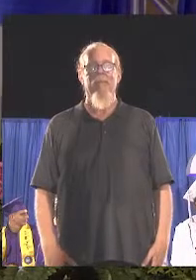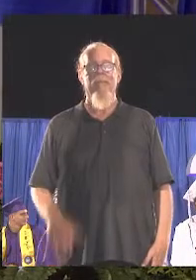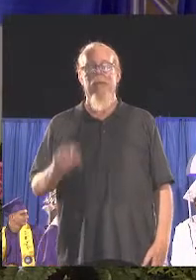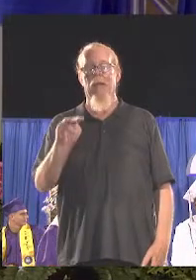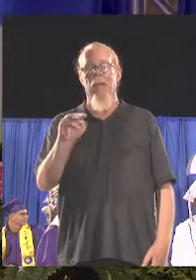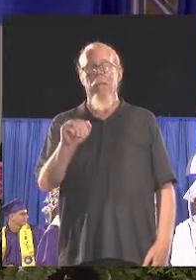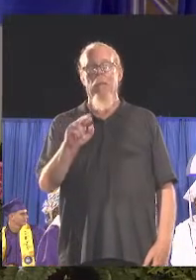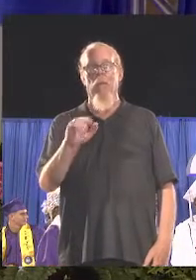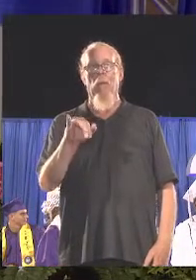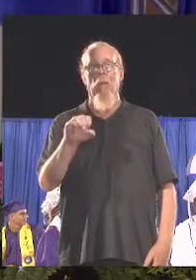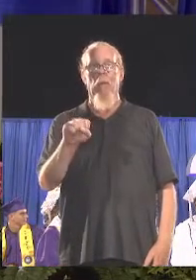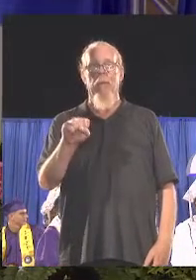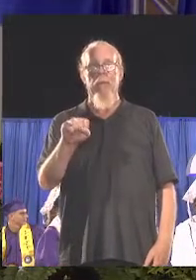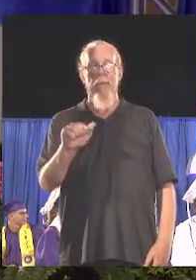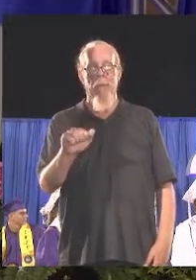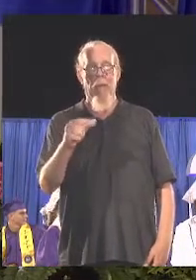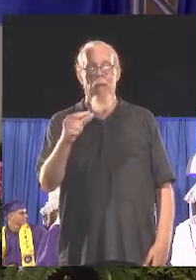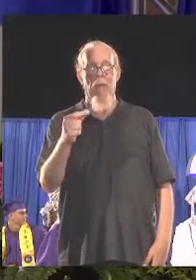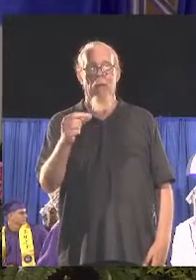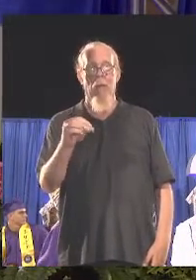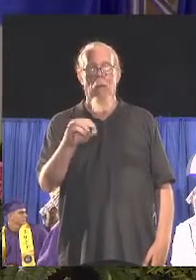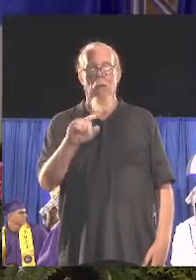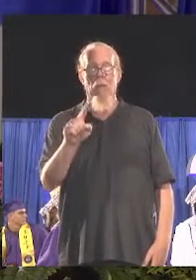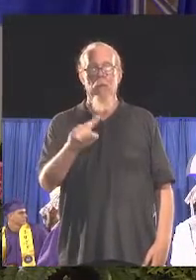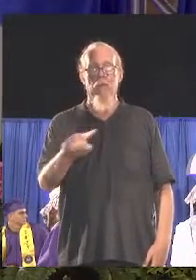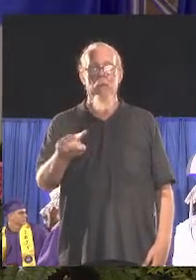Marisa N. Gonzalez, San Antonio College.